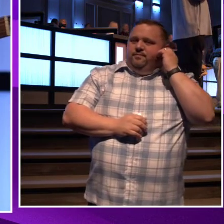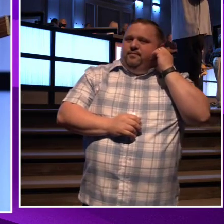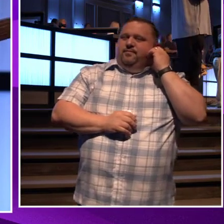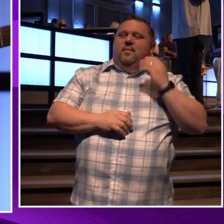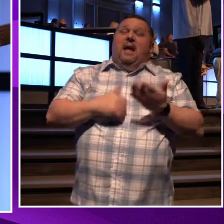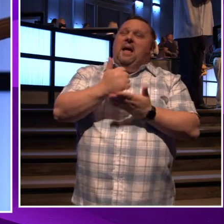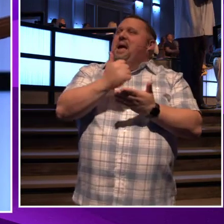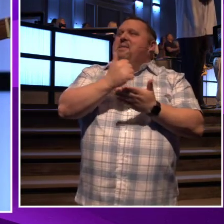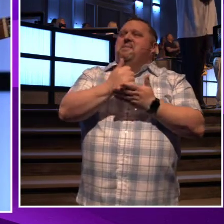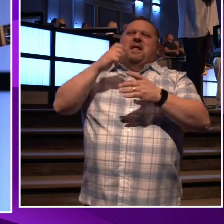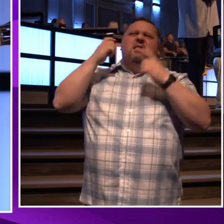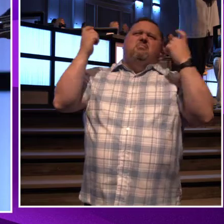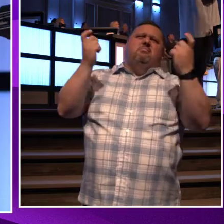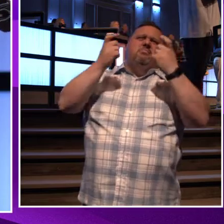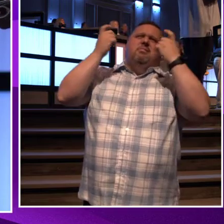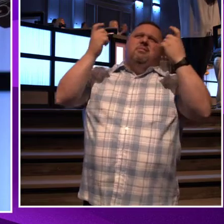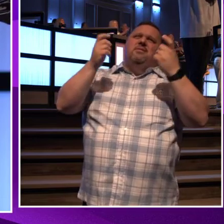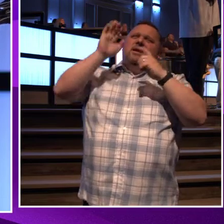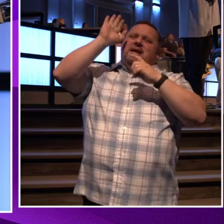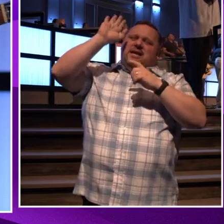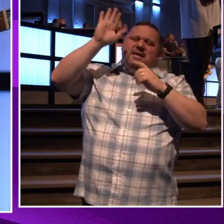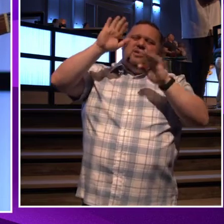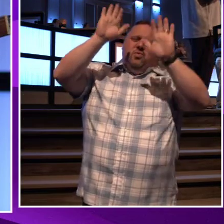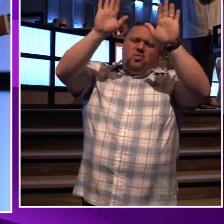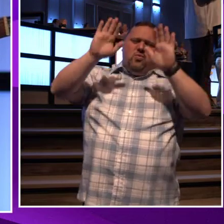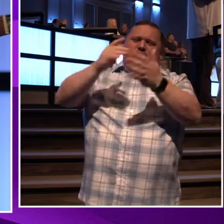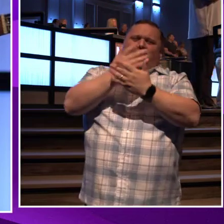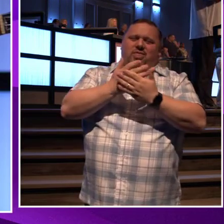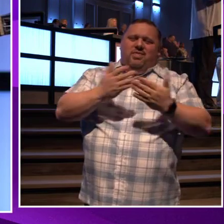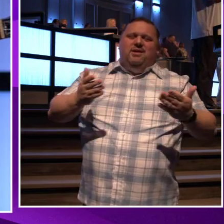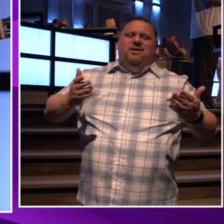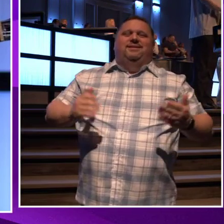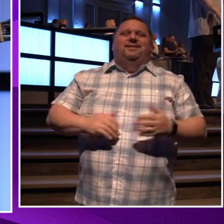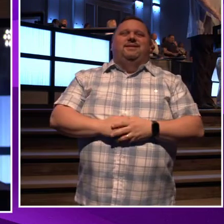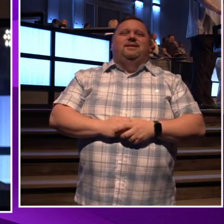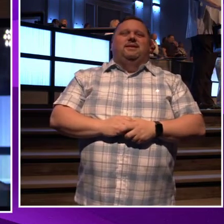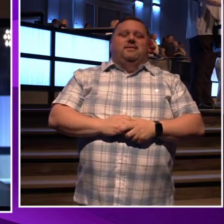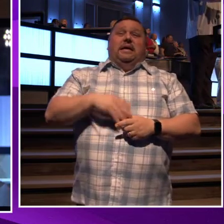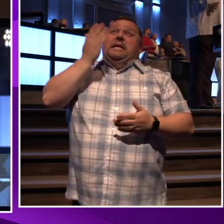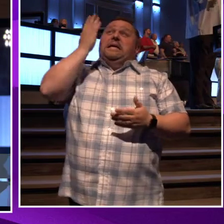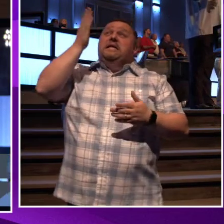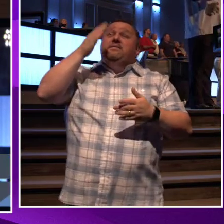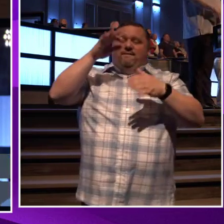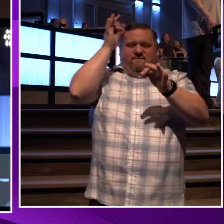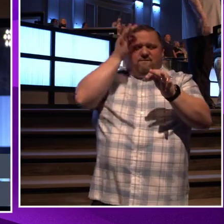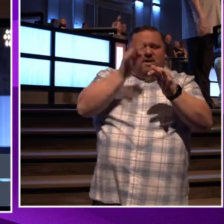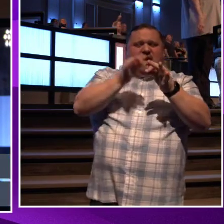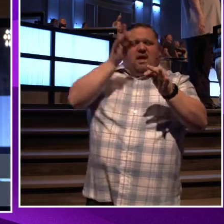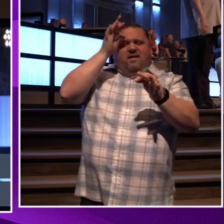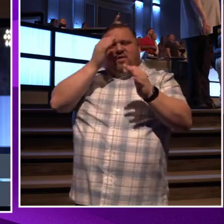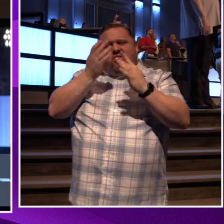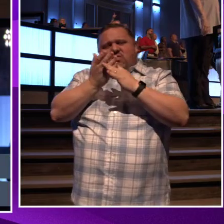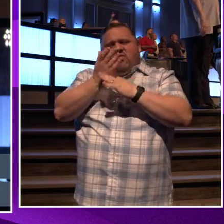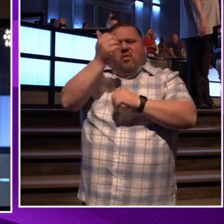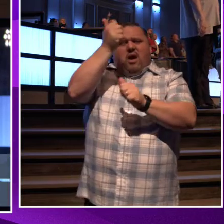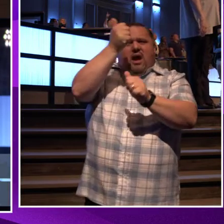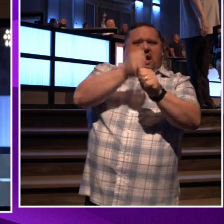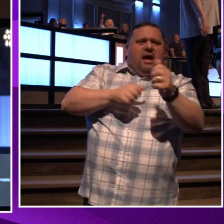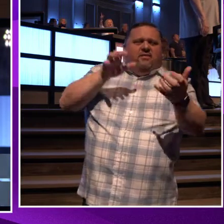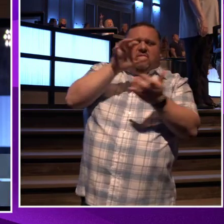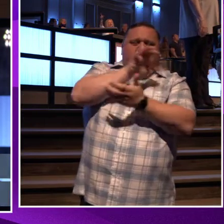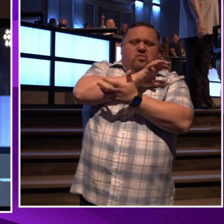Amen. Let's celebrate those great things today. He's been faithful. He's been faithful through every